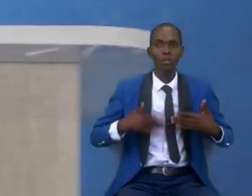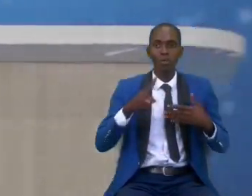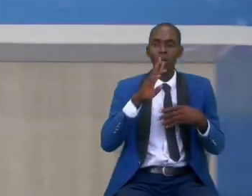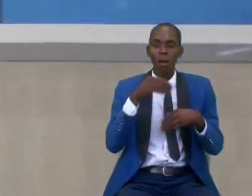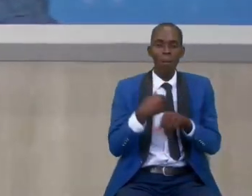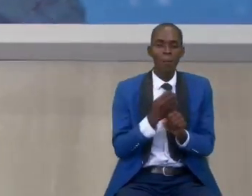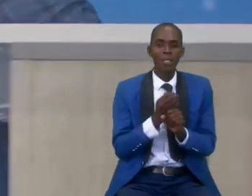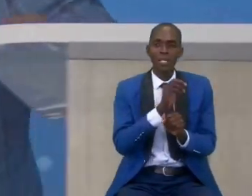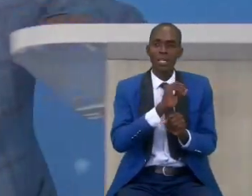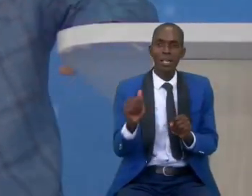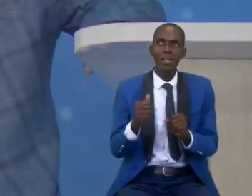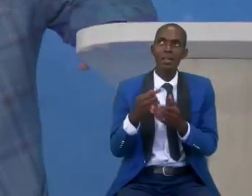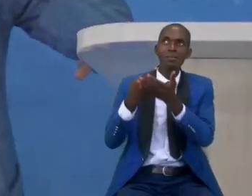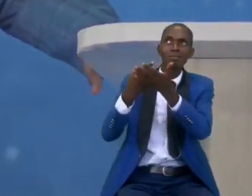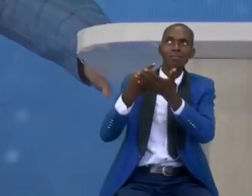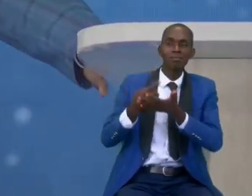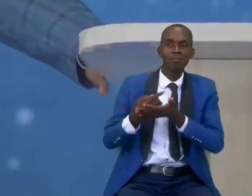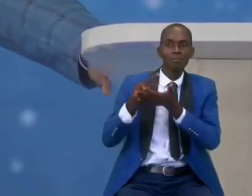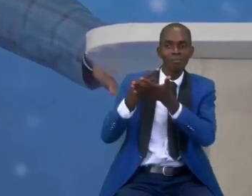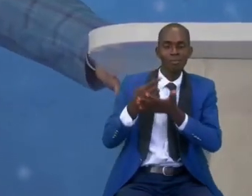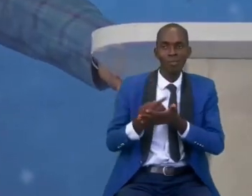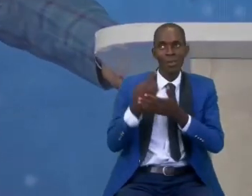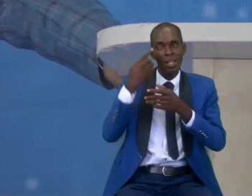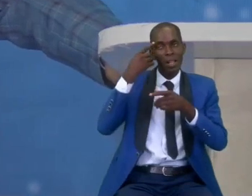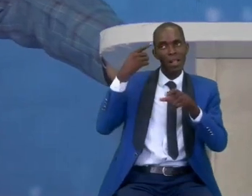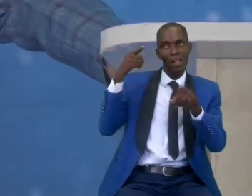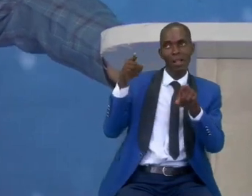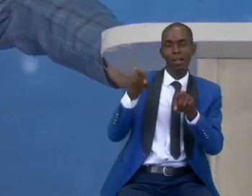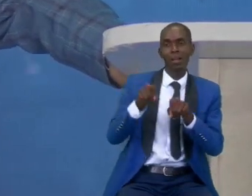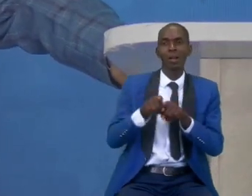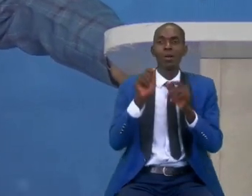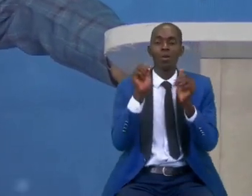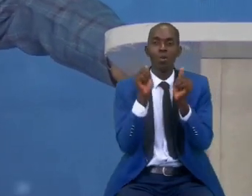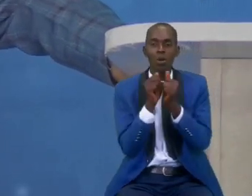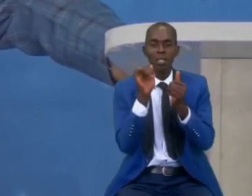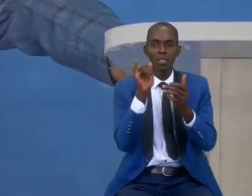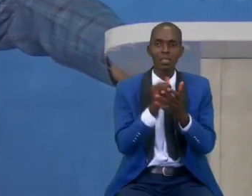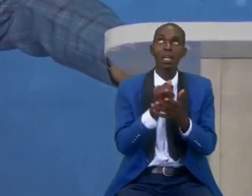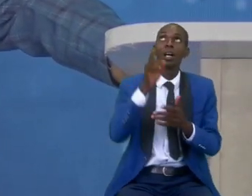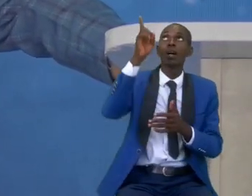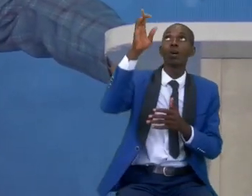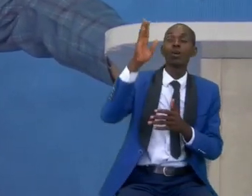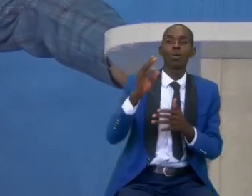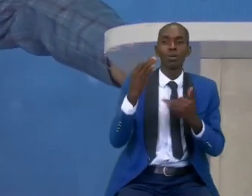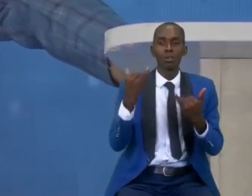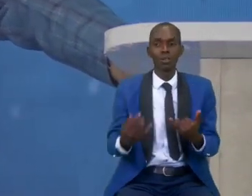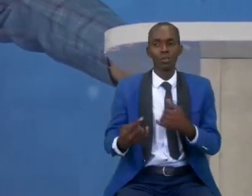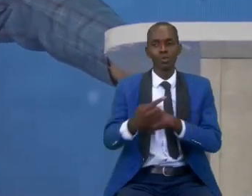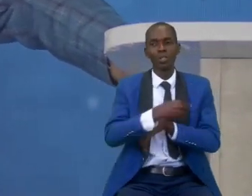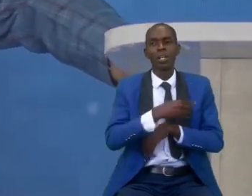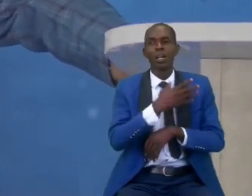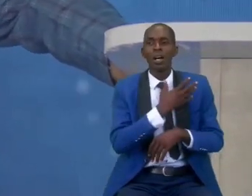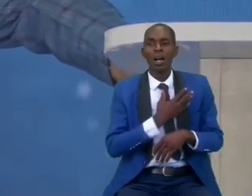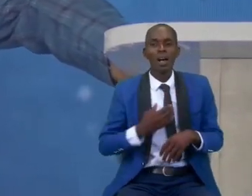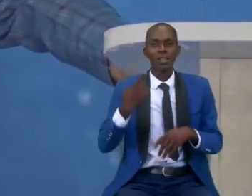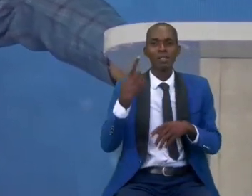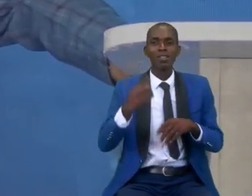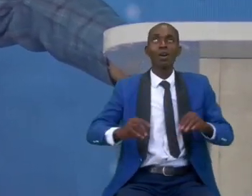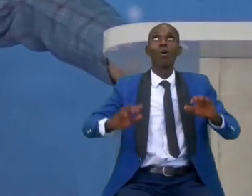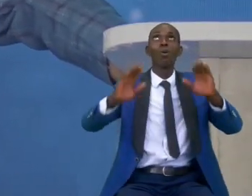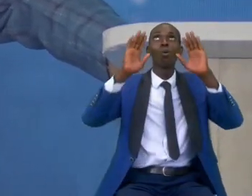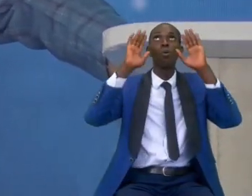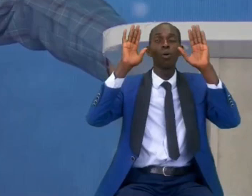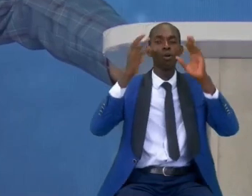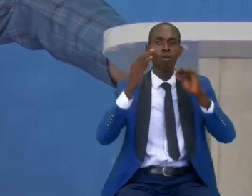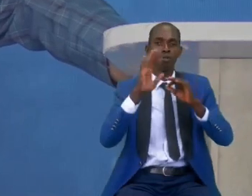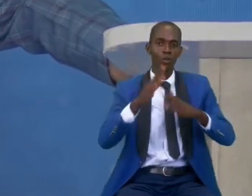agreement with that God today, and the wonder of your life and the treasure in your